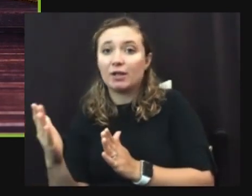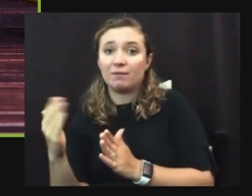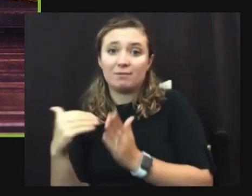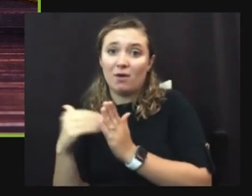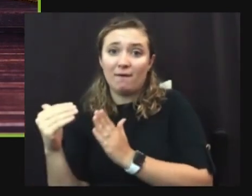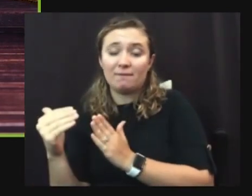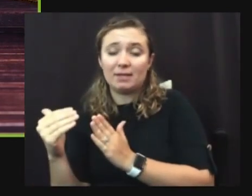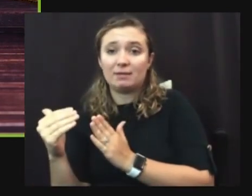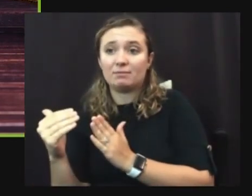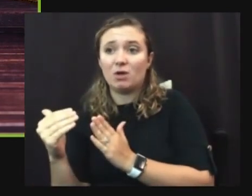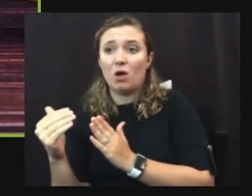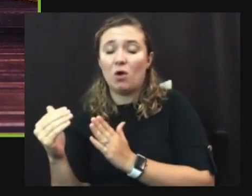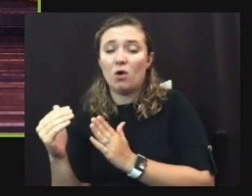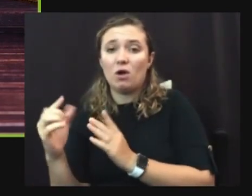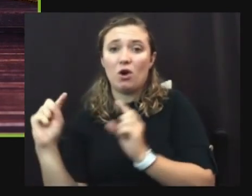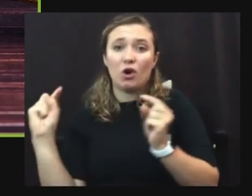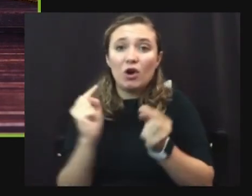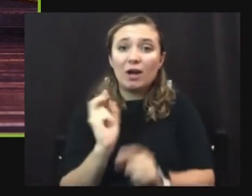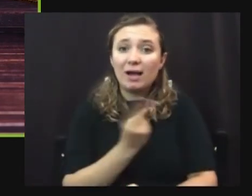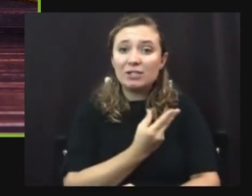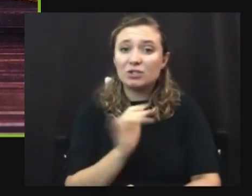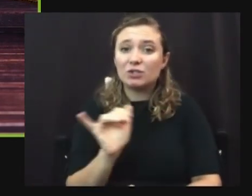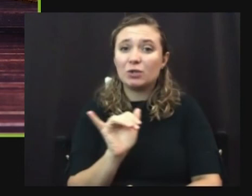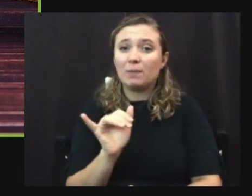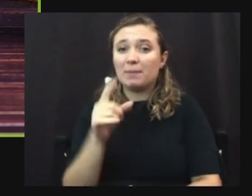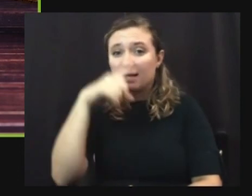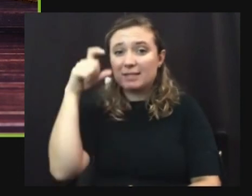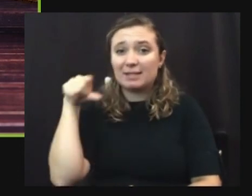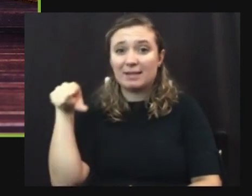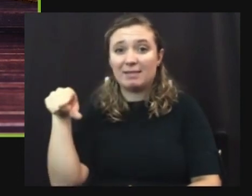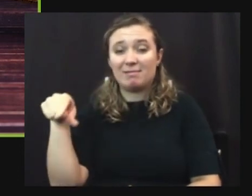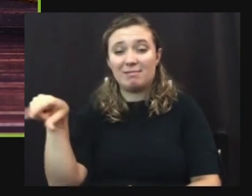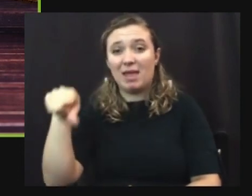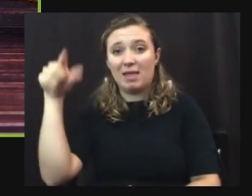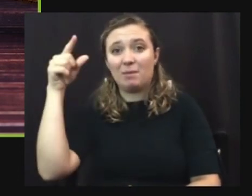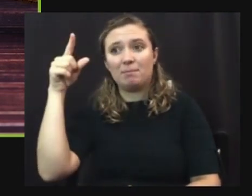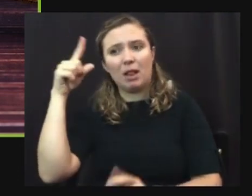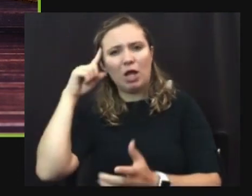to us with the way that they believe therapy should be